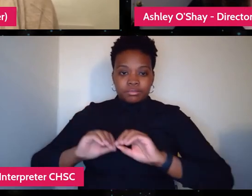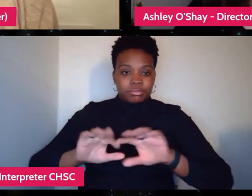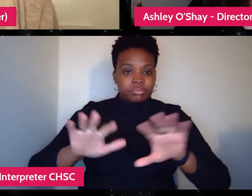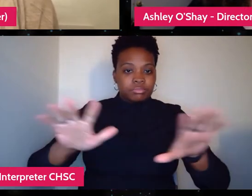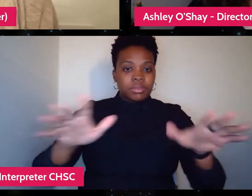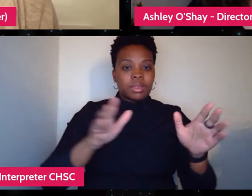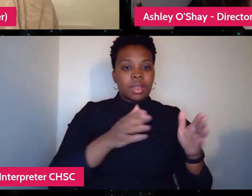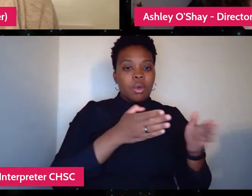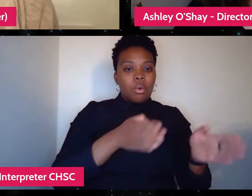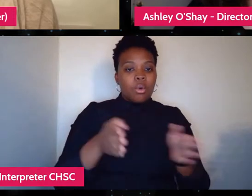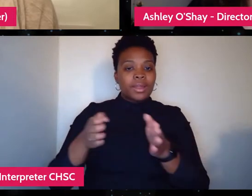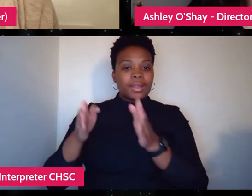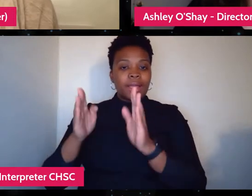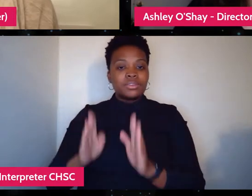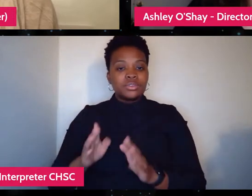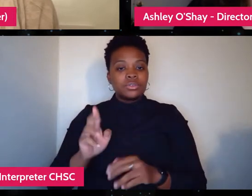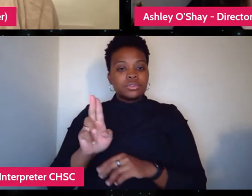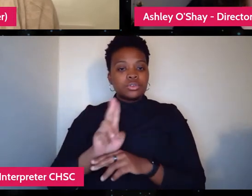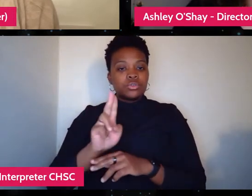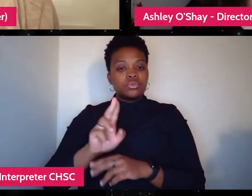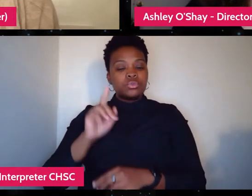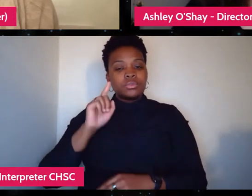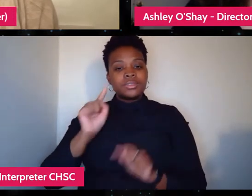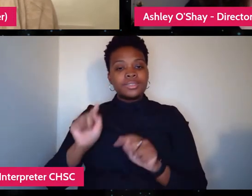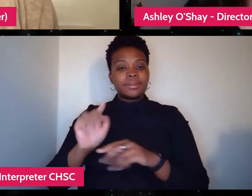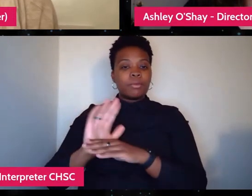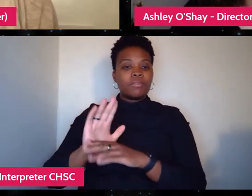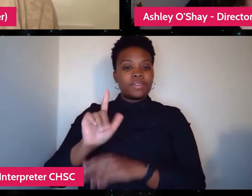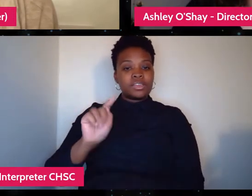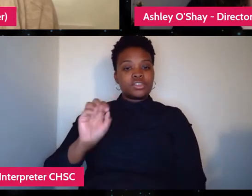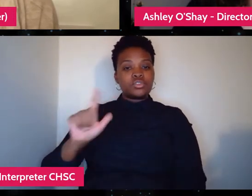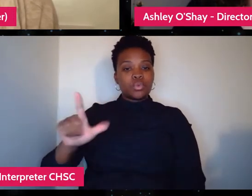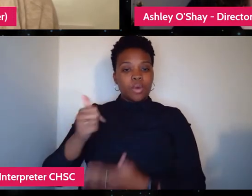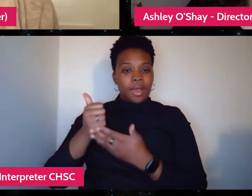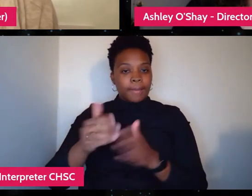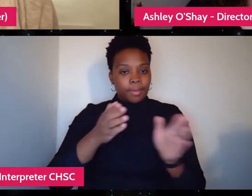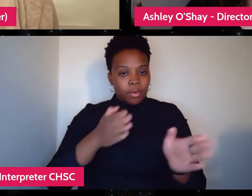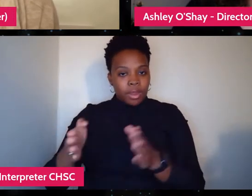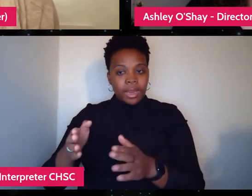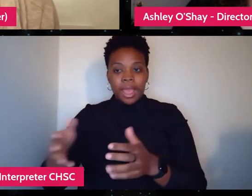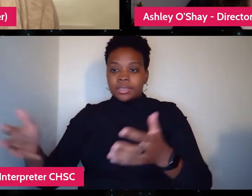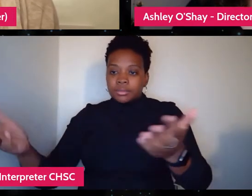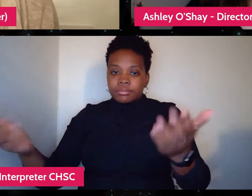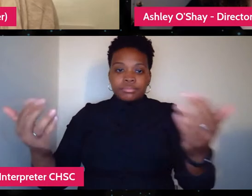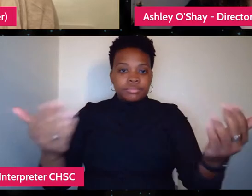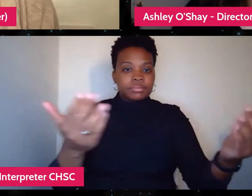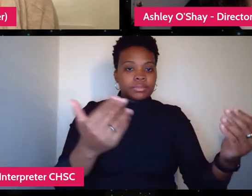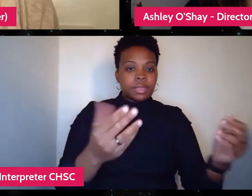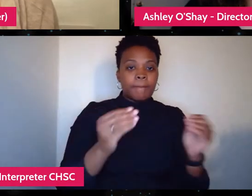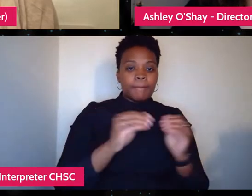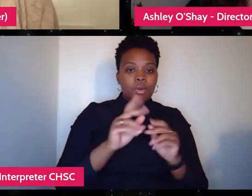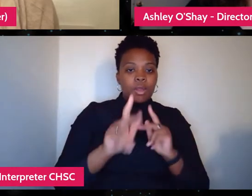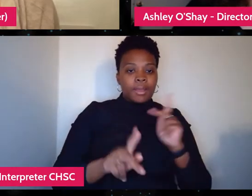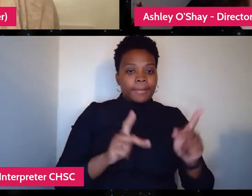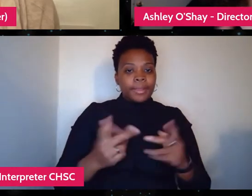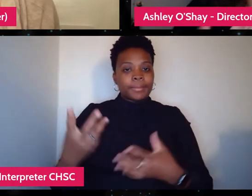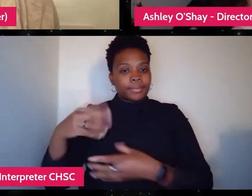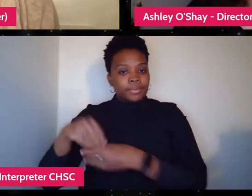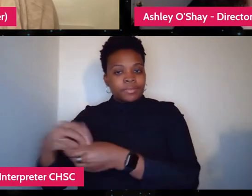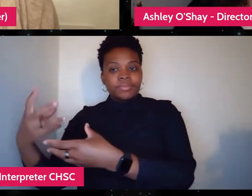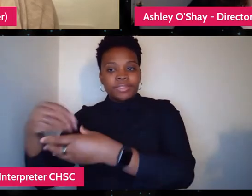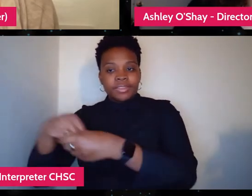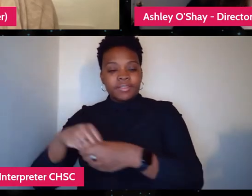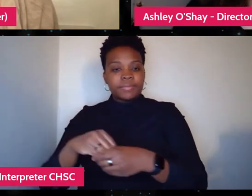organizers to use as a tool to organize, to bring more people into the fold, to serve as